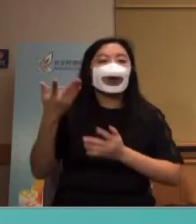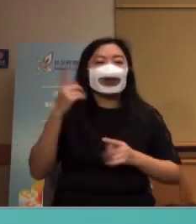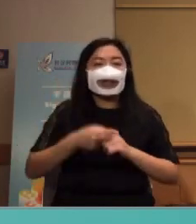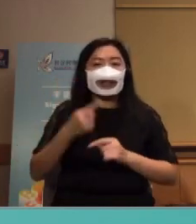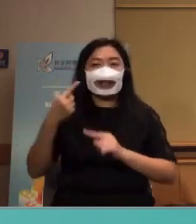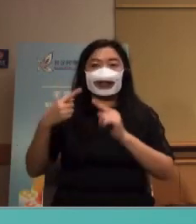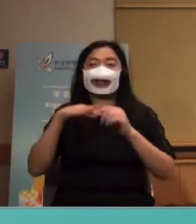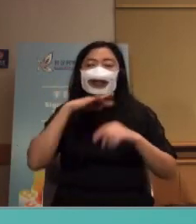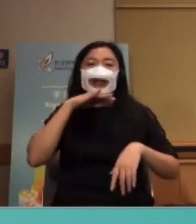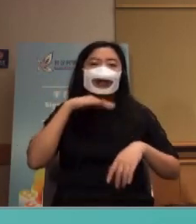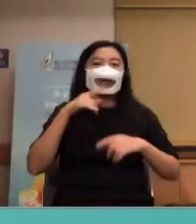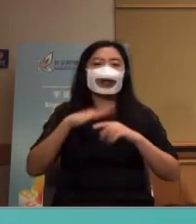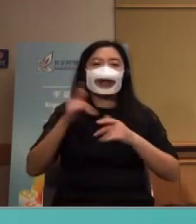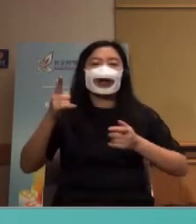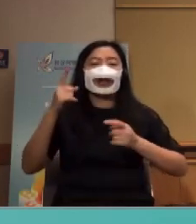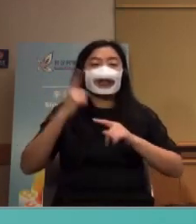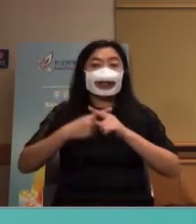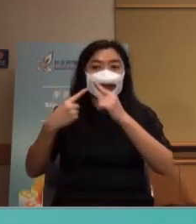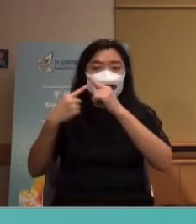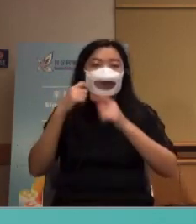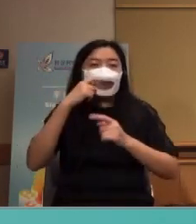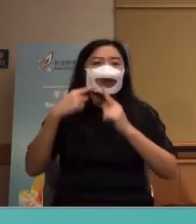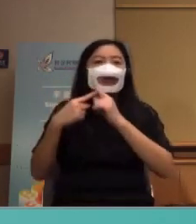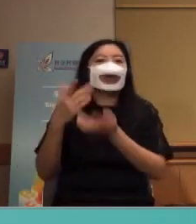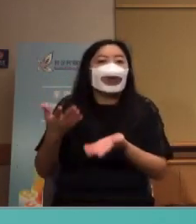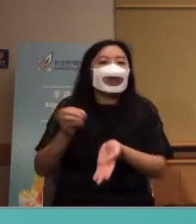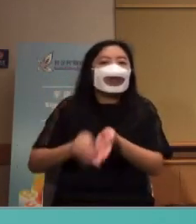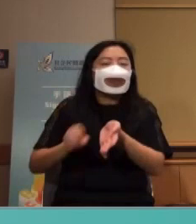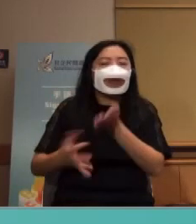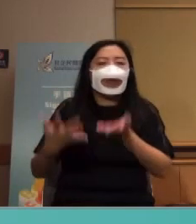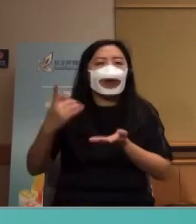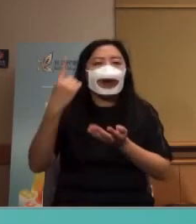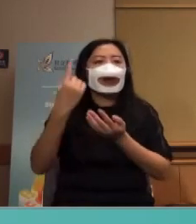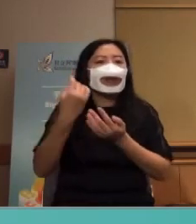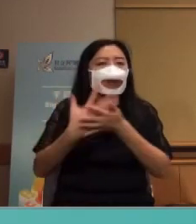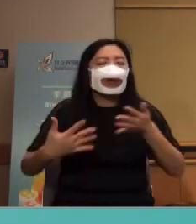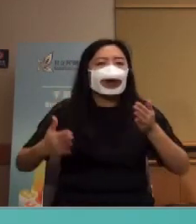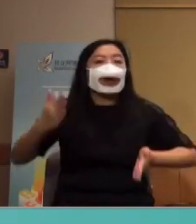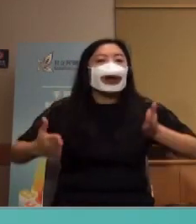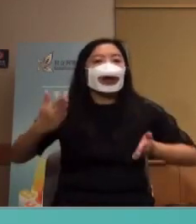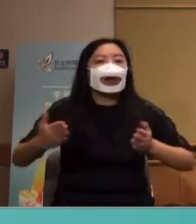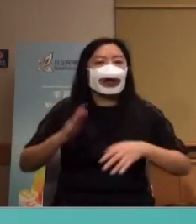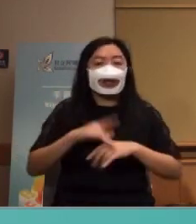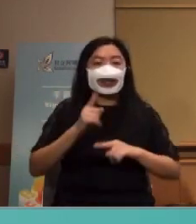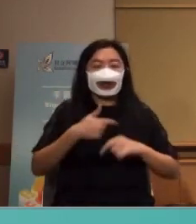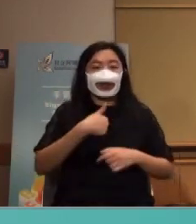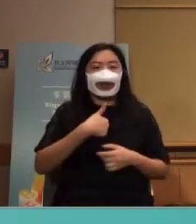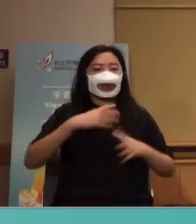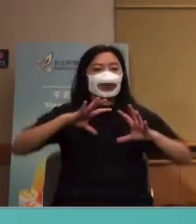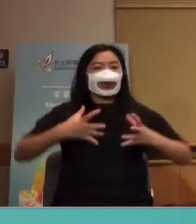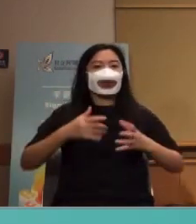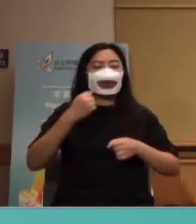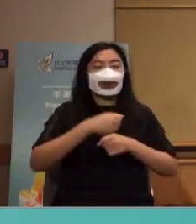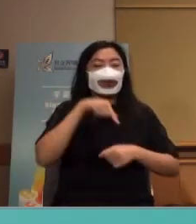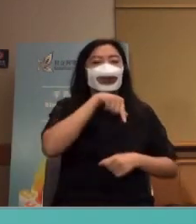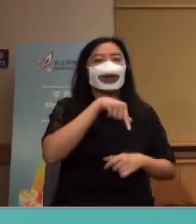have a team that actually doing more than just Monkey Kingdom. So for example, I will give a pretty good examples. It's actually